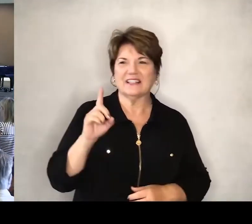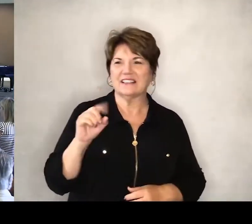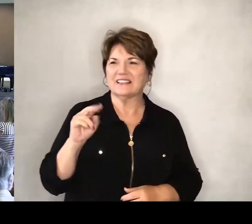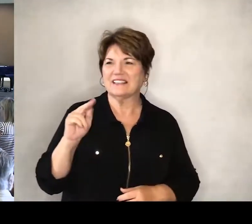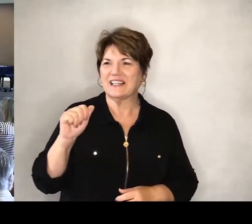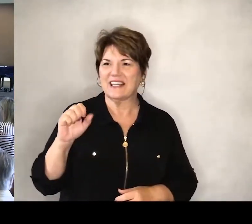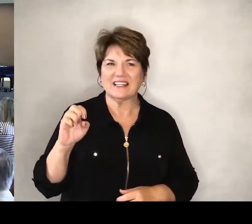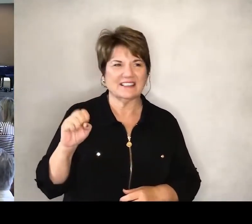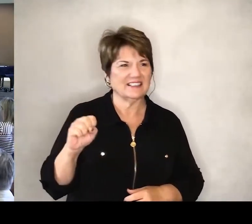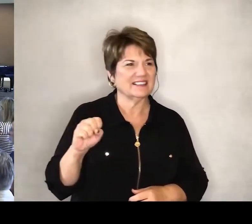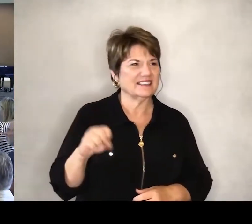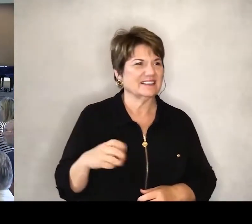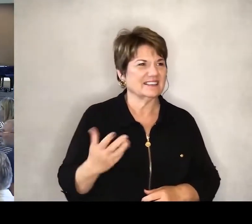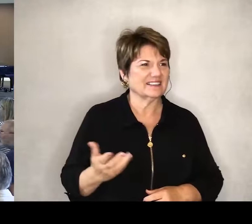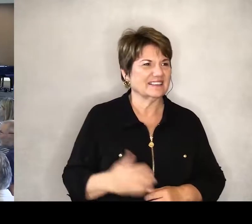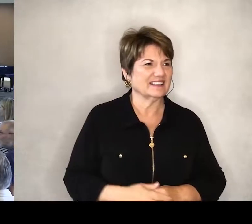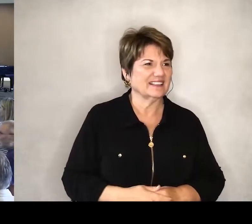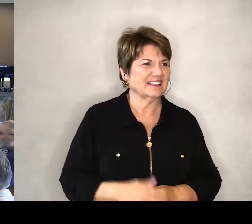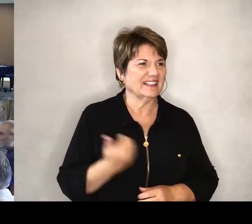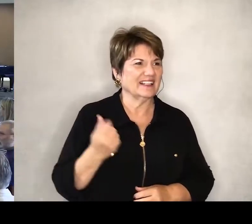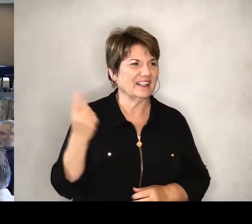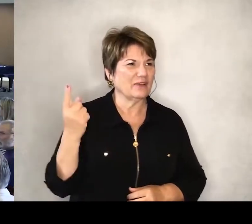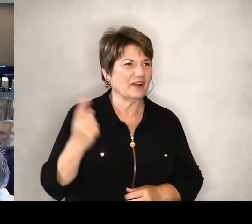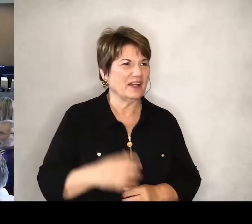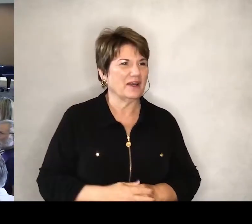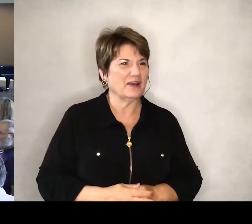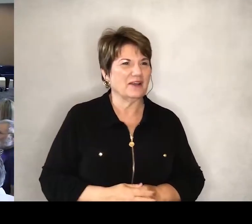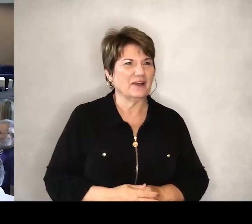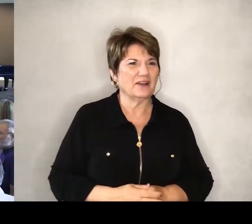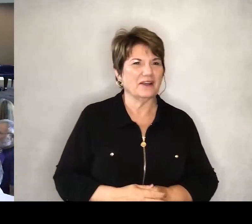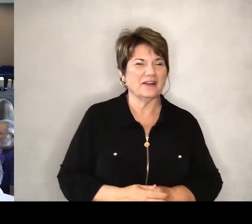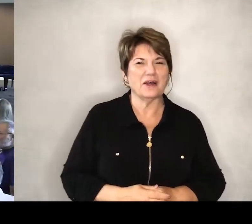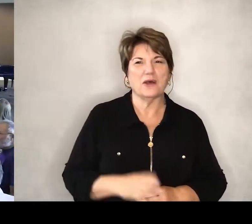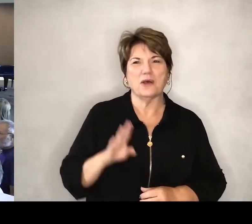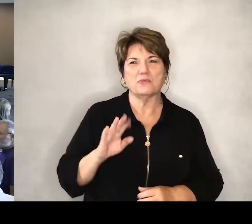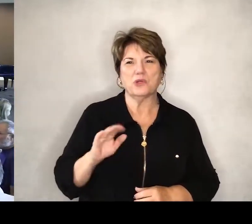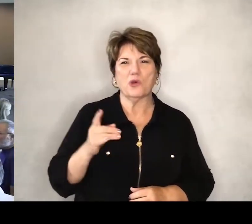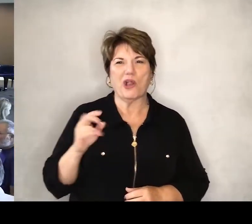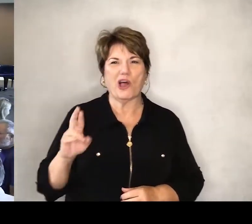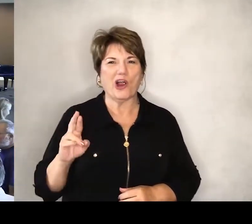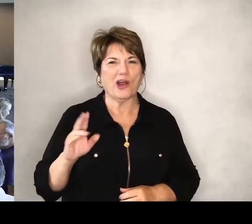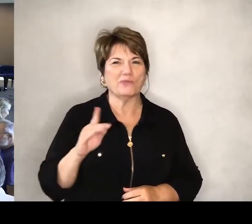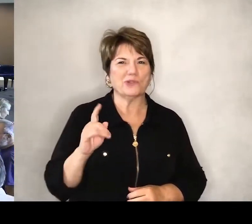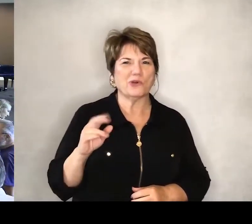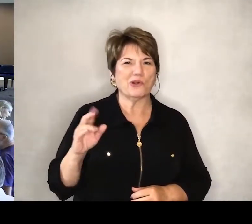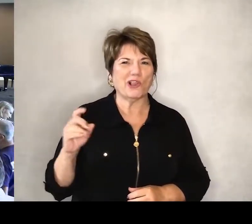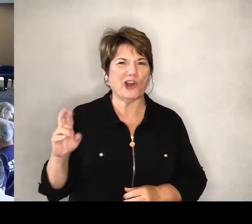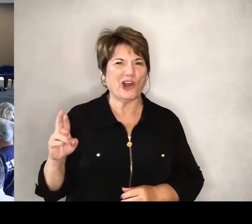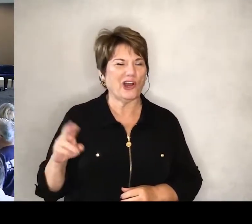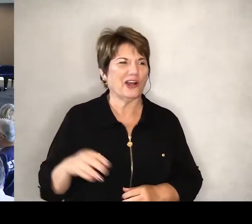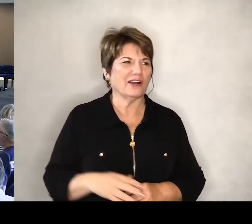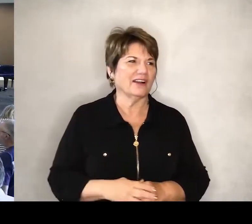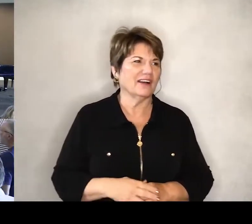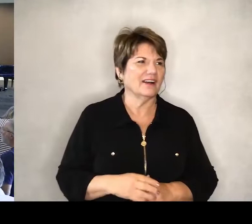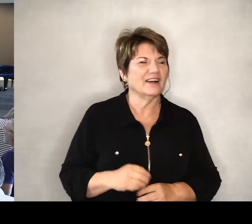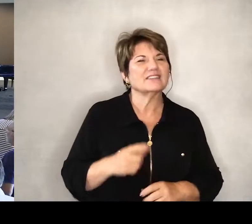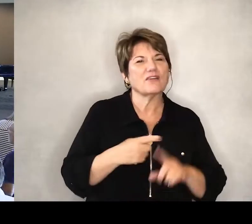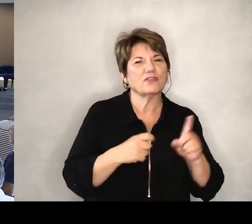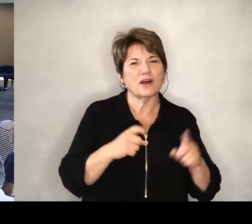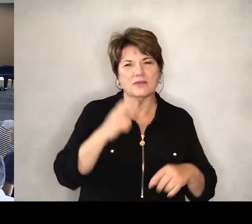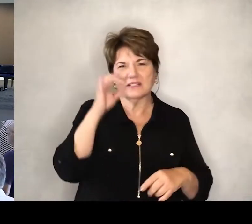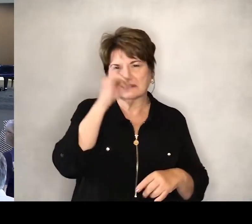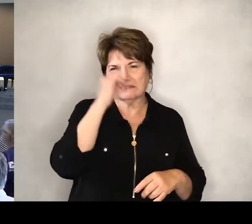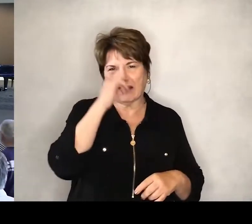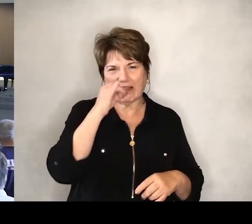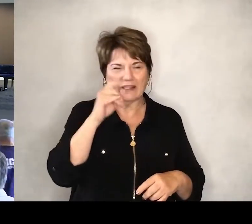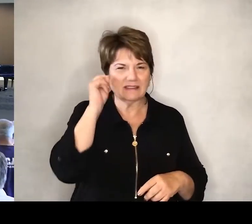Migliazzo? No? Anyone? Bueller? Good. Three of you got that joke. Thank you so much for